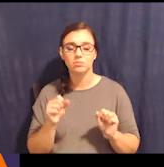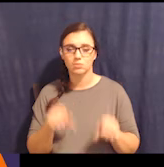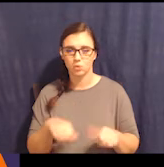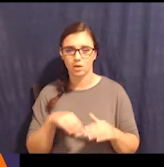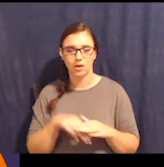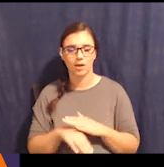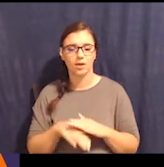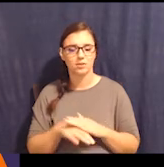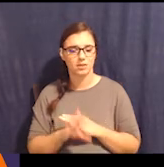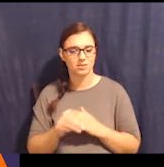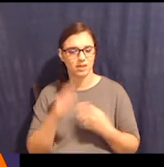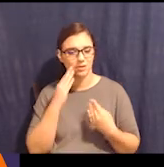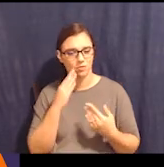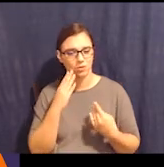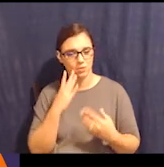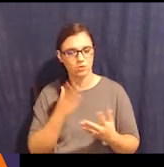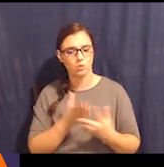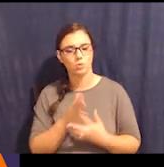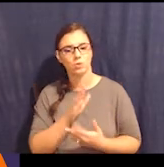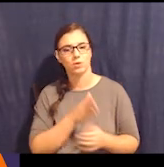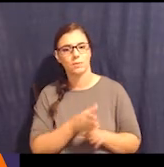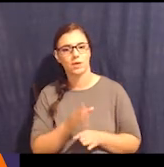at